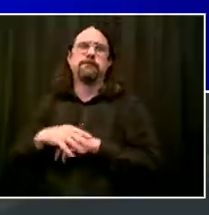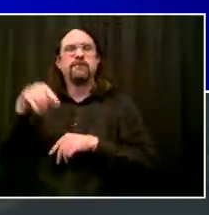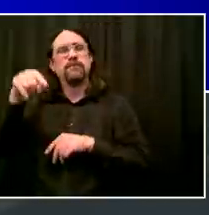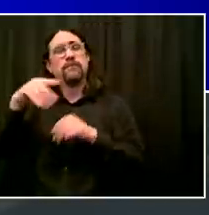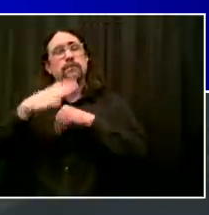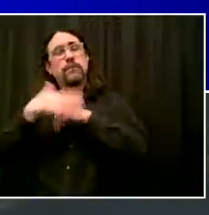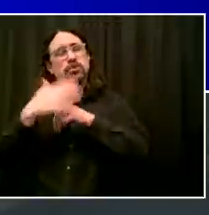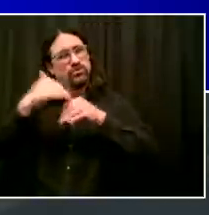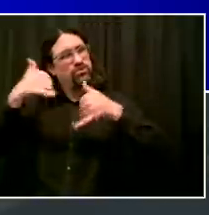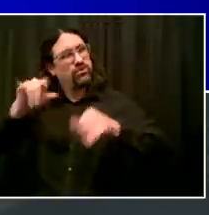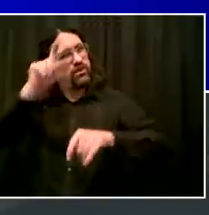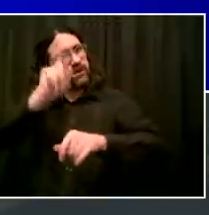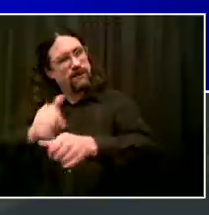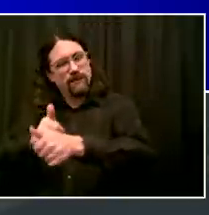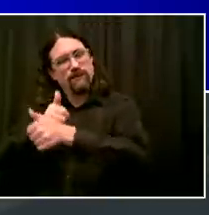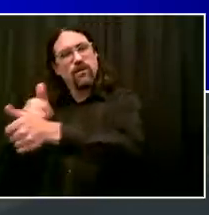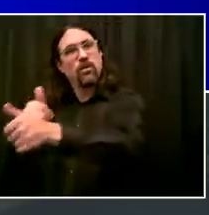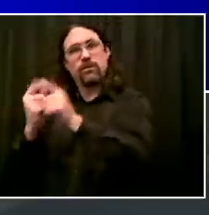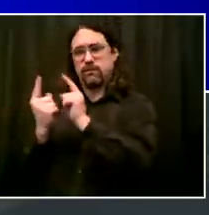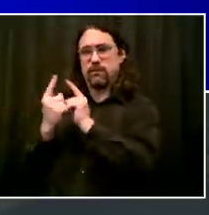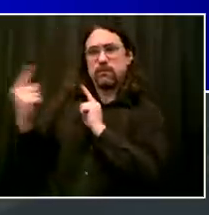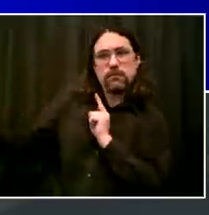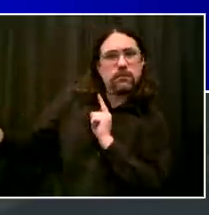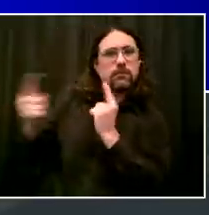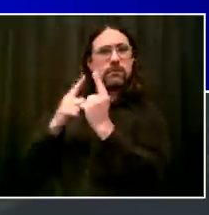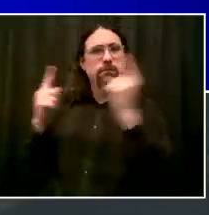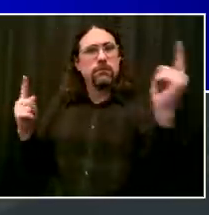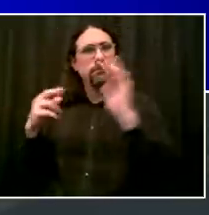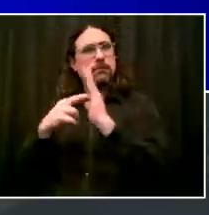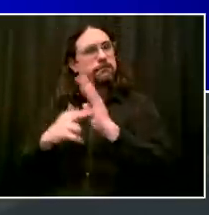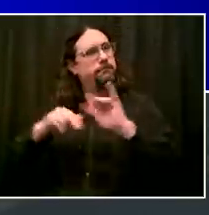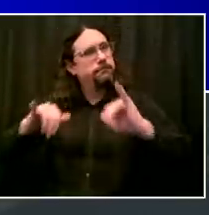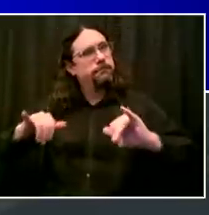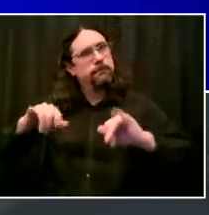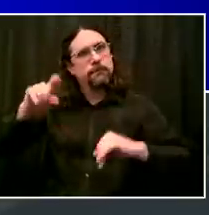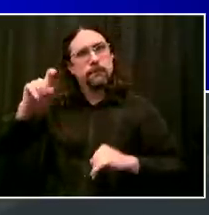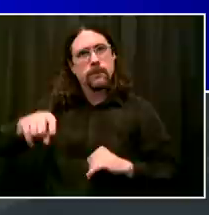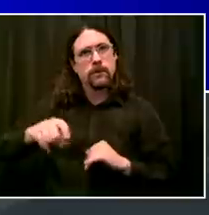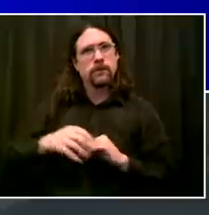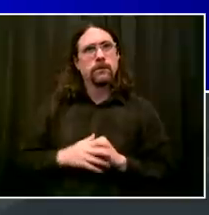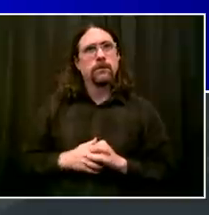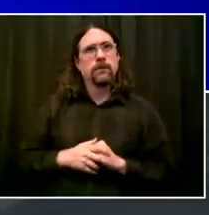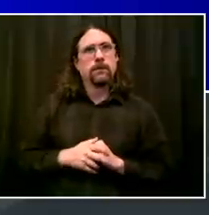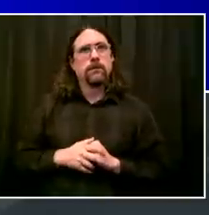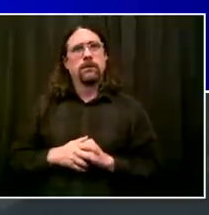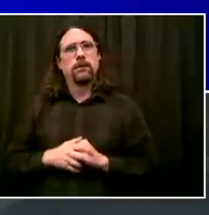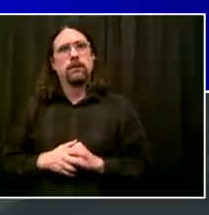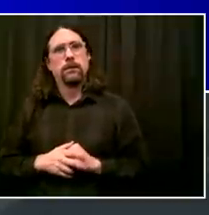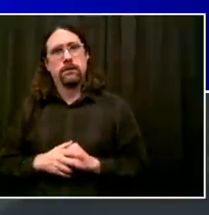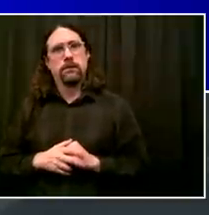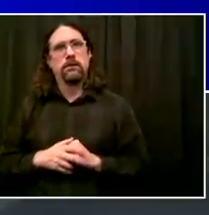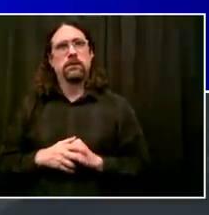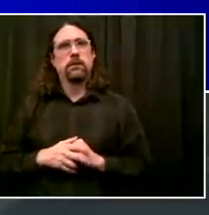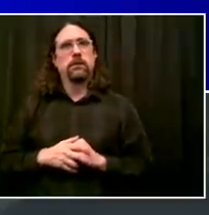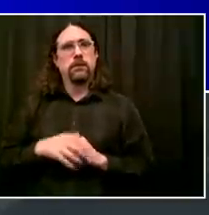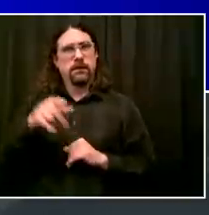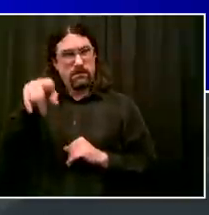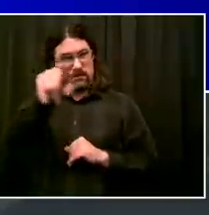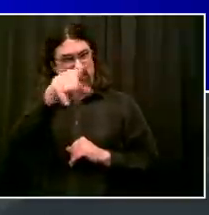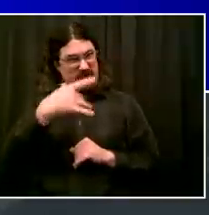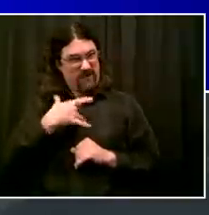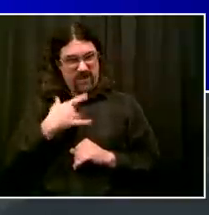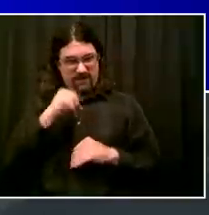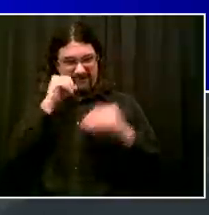unfair, the buck stops with me. This is a decision I'm making as the elected leader of this city to protect all of